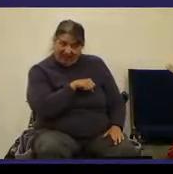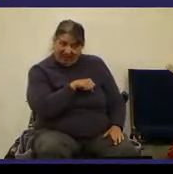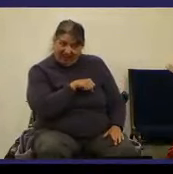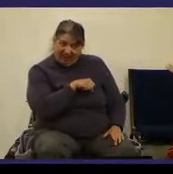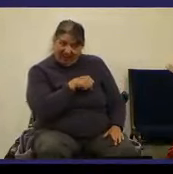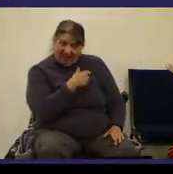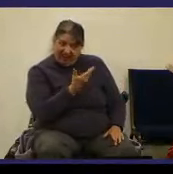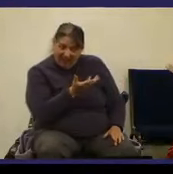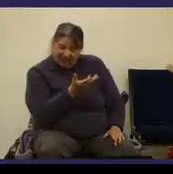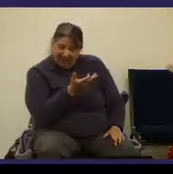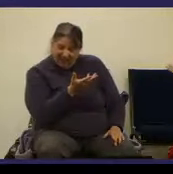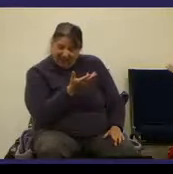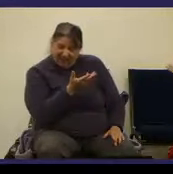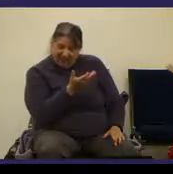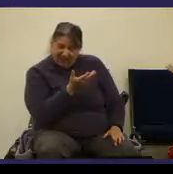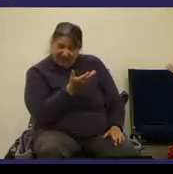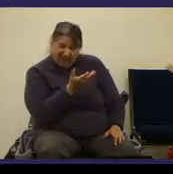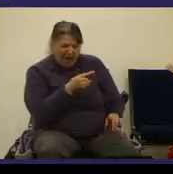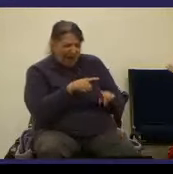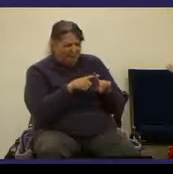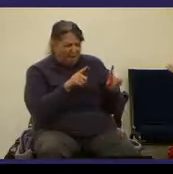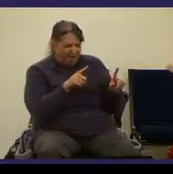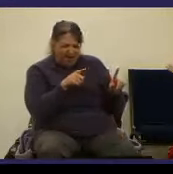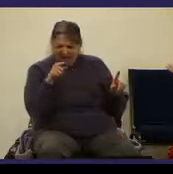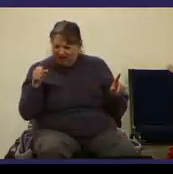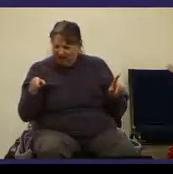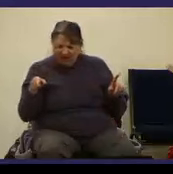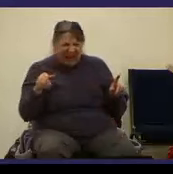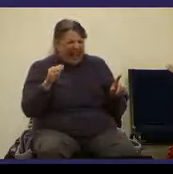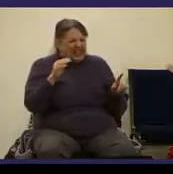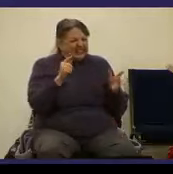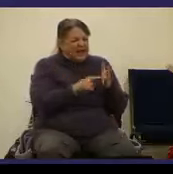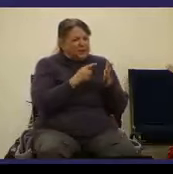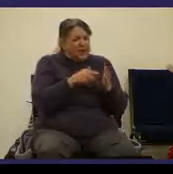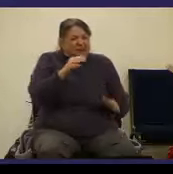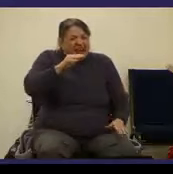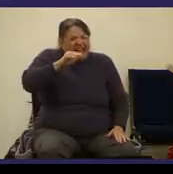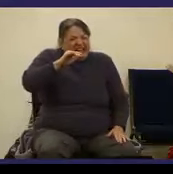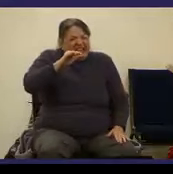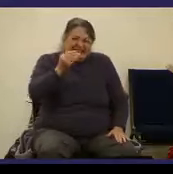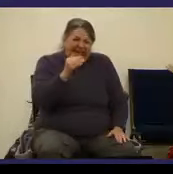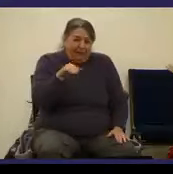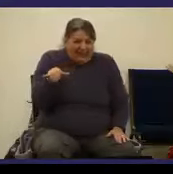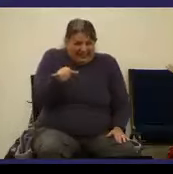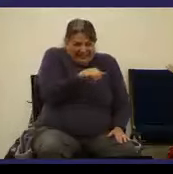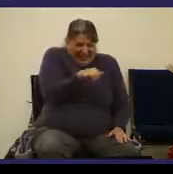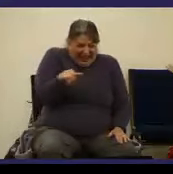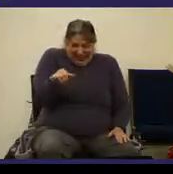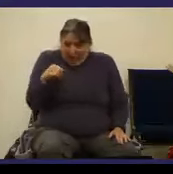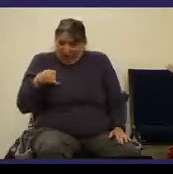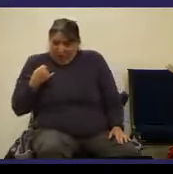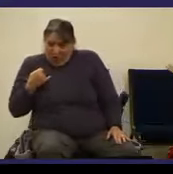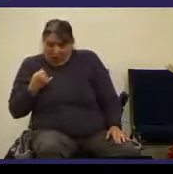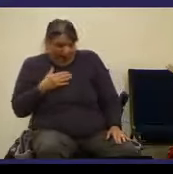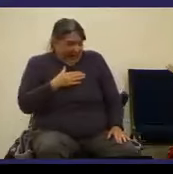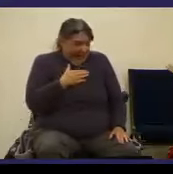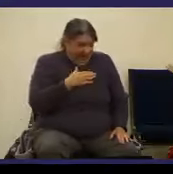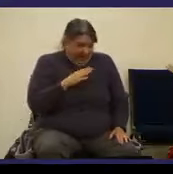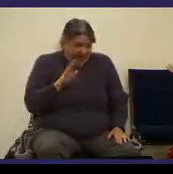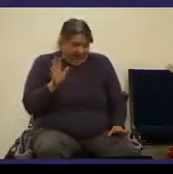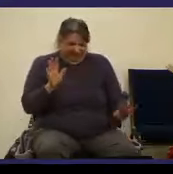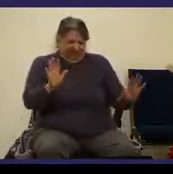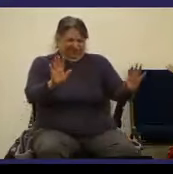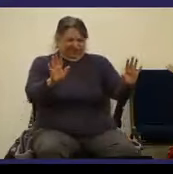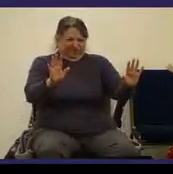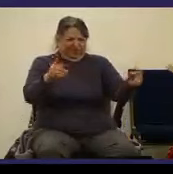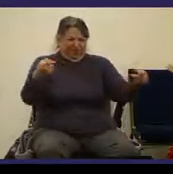And in many of those, they would connect joy with happiness as almost as if they were the same exact things. And I decided to leave that alone, because they were